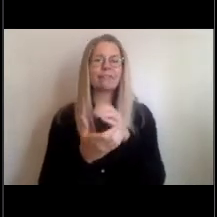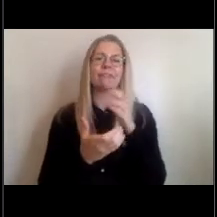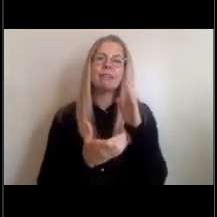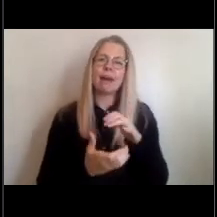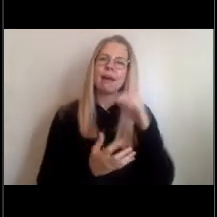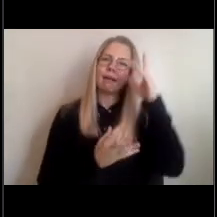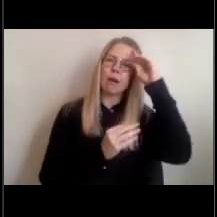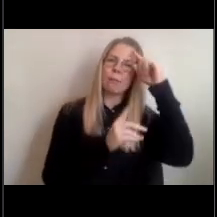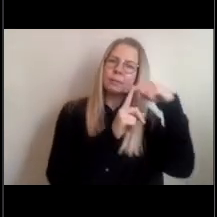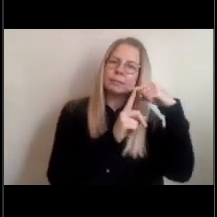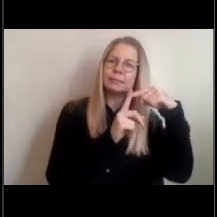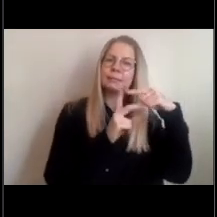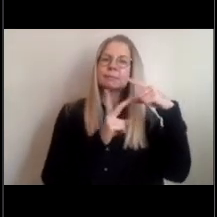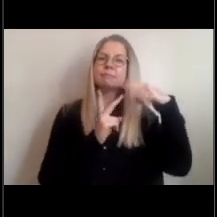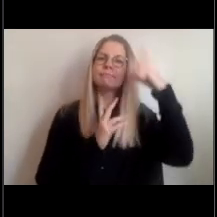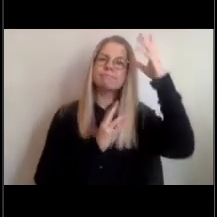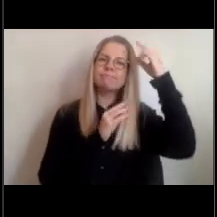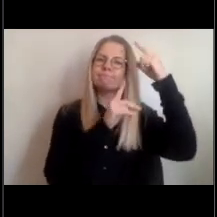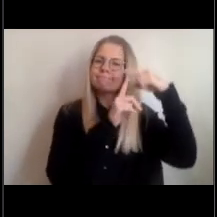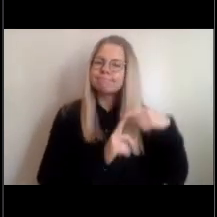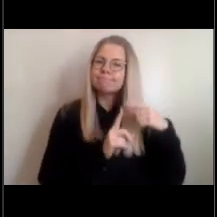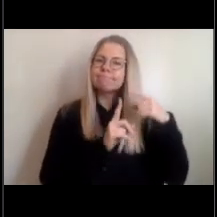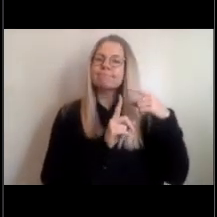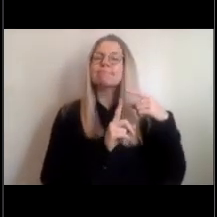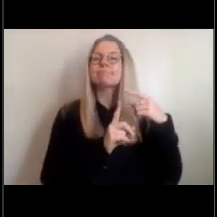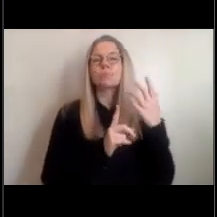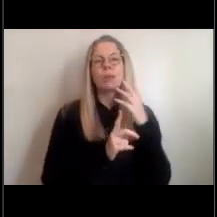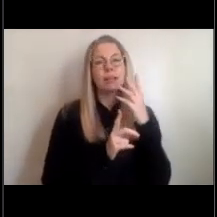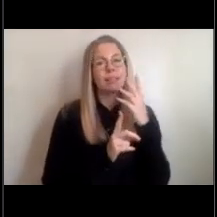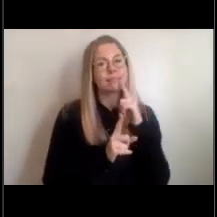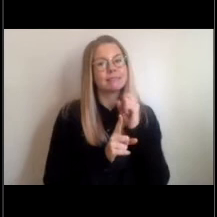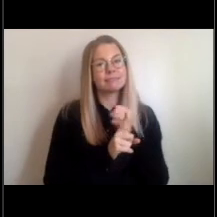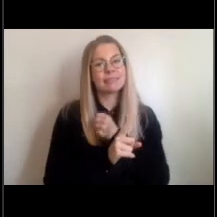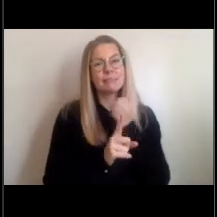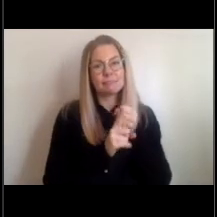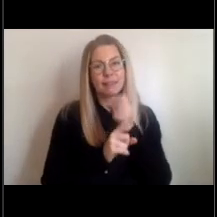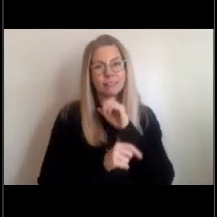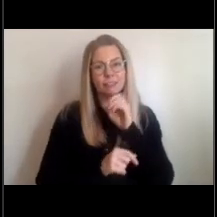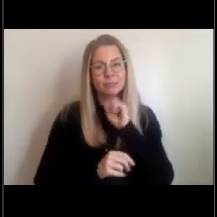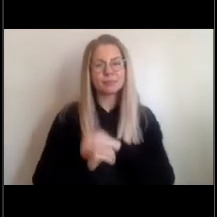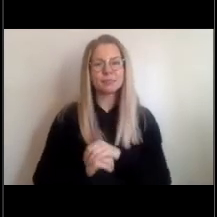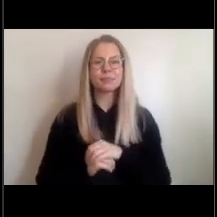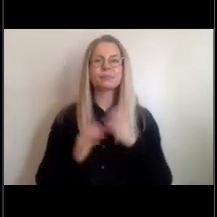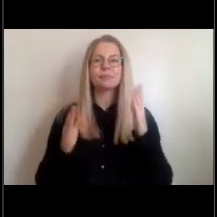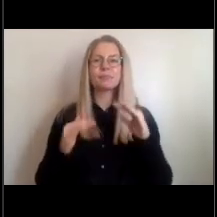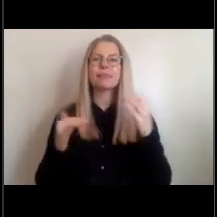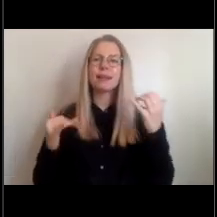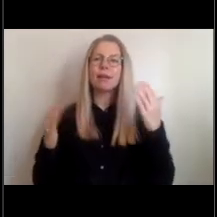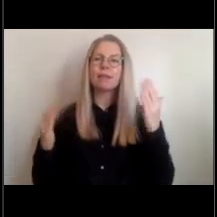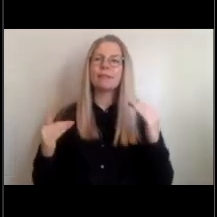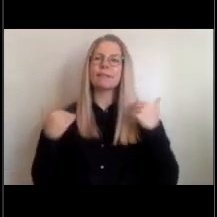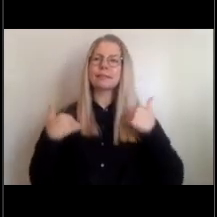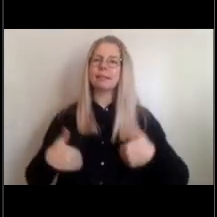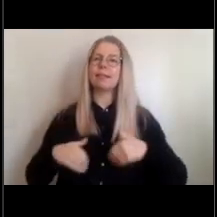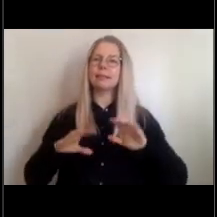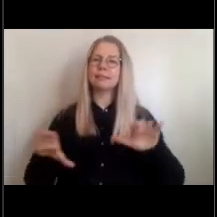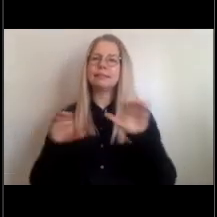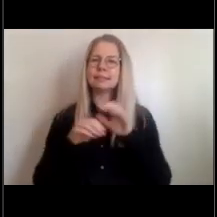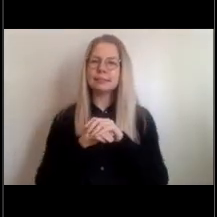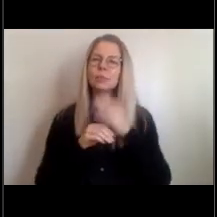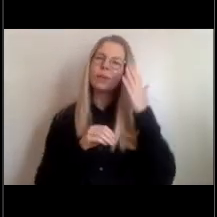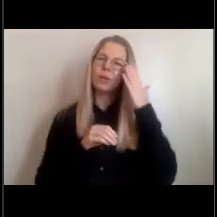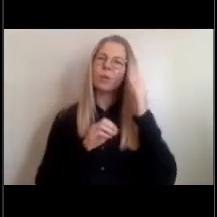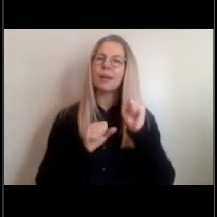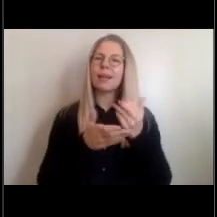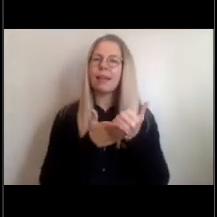now. We know exercise is helpful for heart disease, for high blood pressure, diabetes, and arthritis, but I mean, what are some of the other things that can